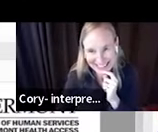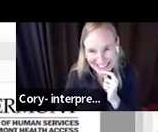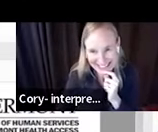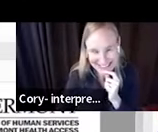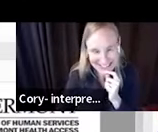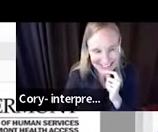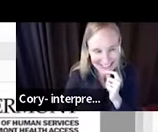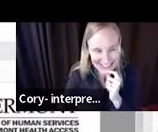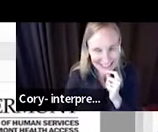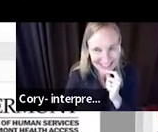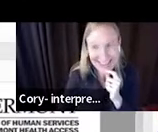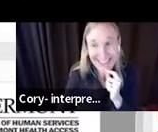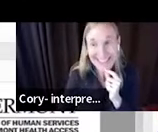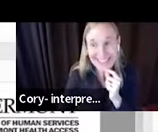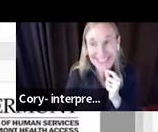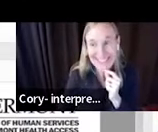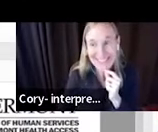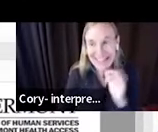Should I test?